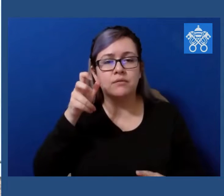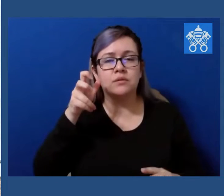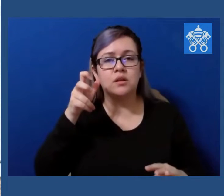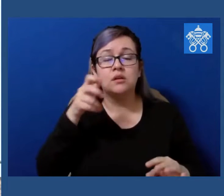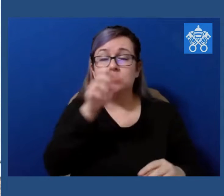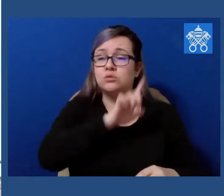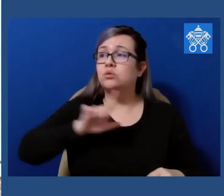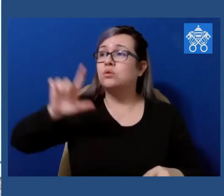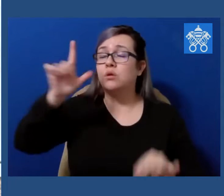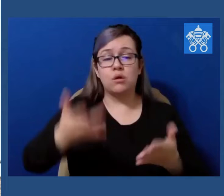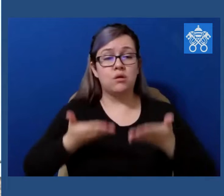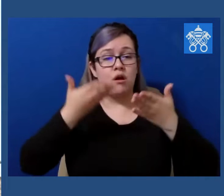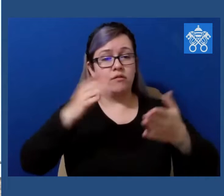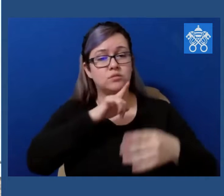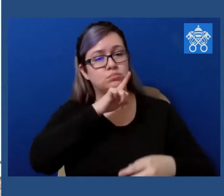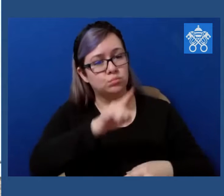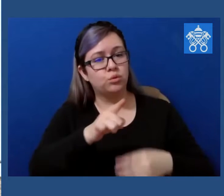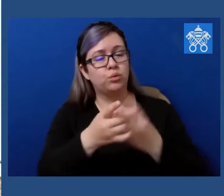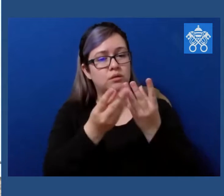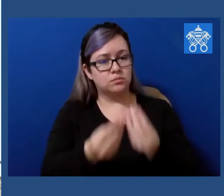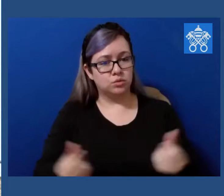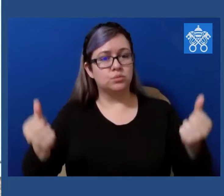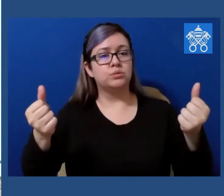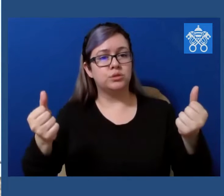At this point, the Lord offers the true solution.